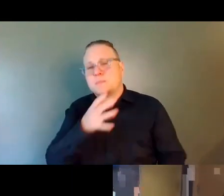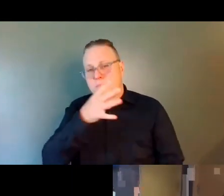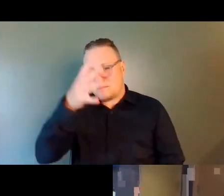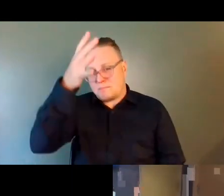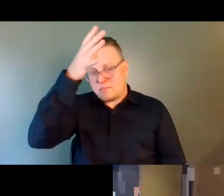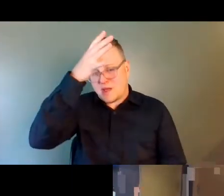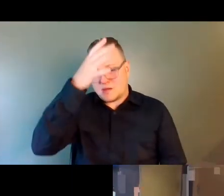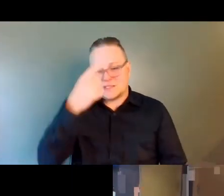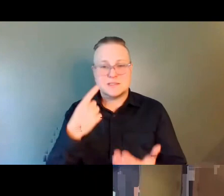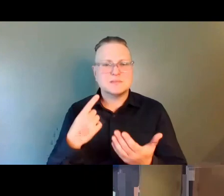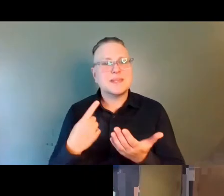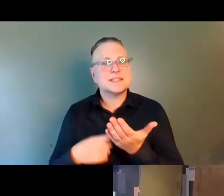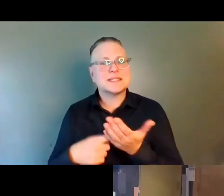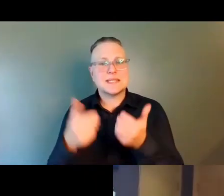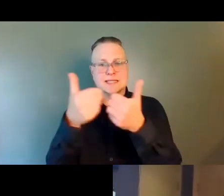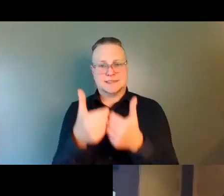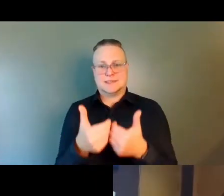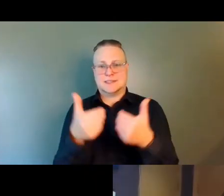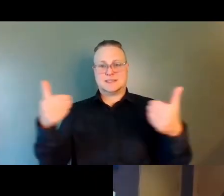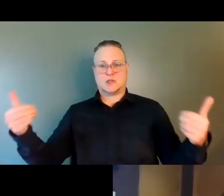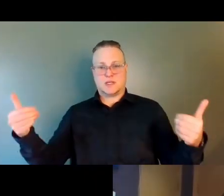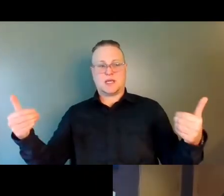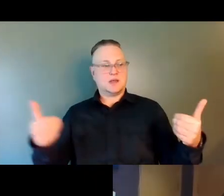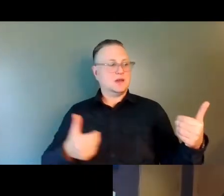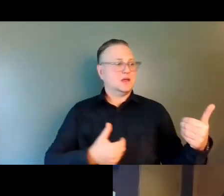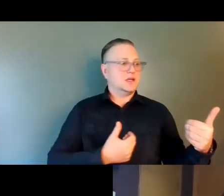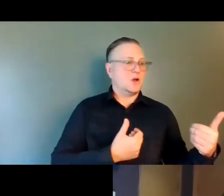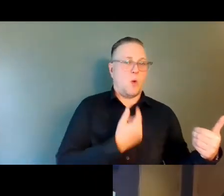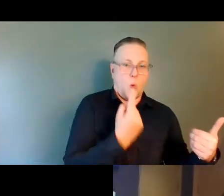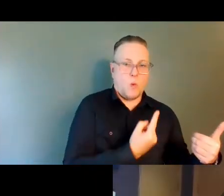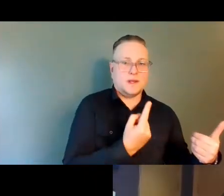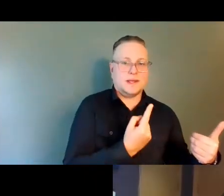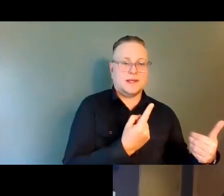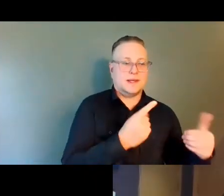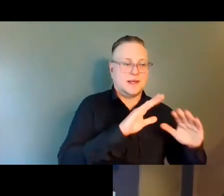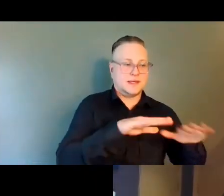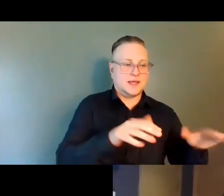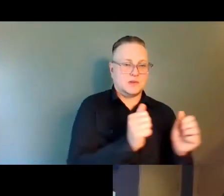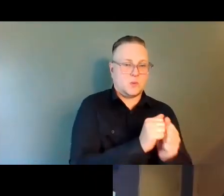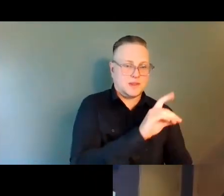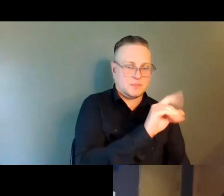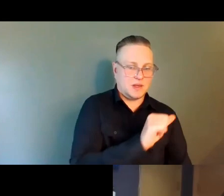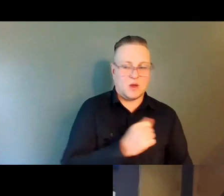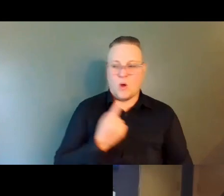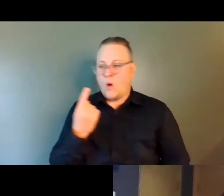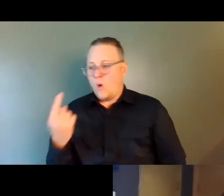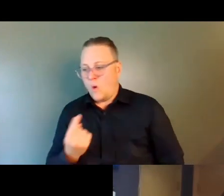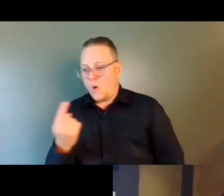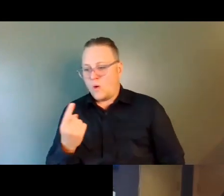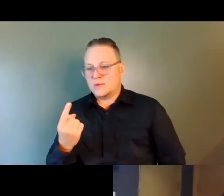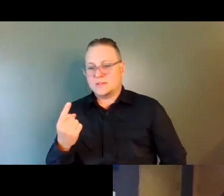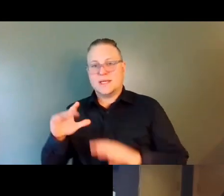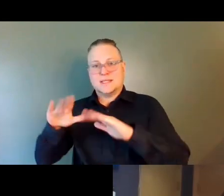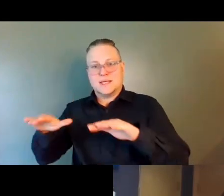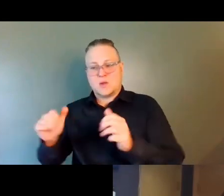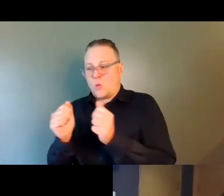about segregation and wanting their kids to be around other, kids without disabilities. It's just as important to have them be